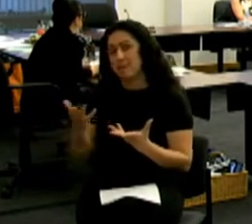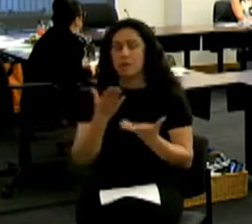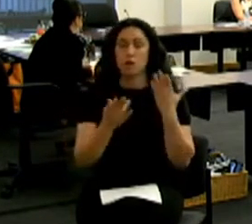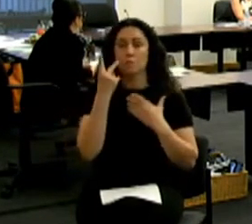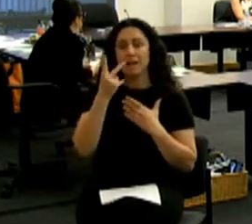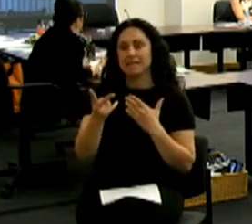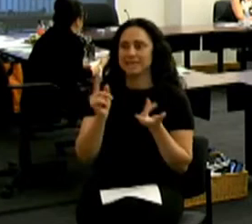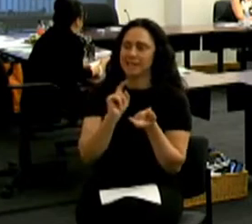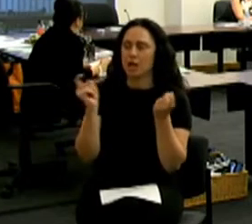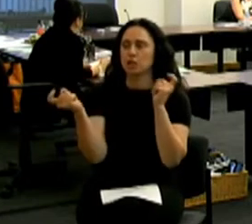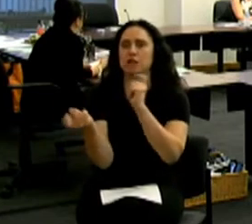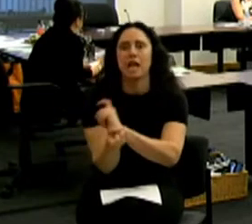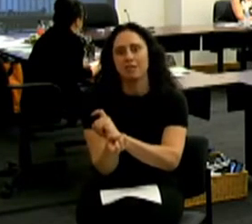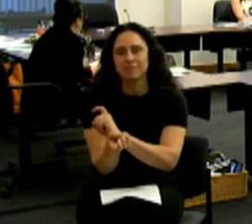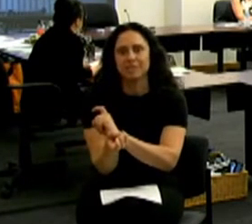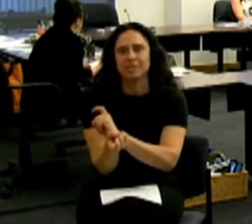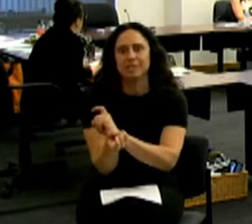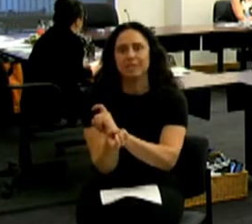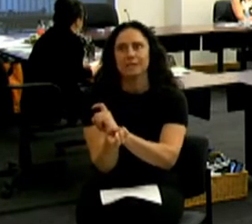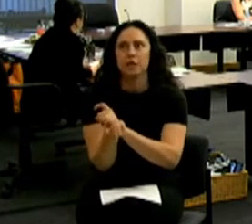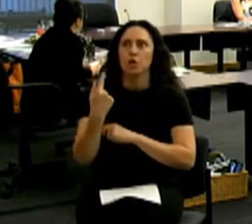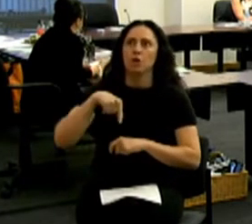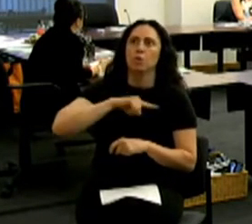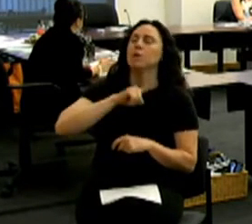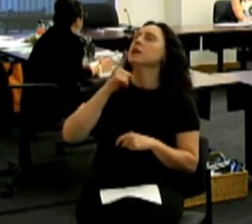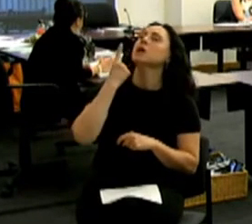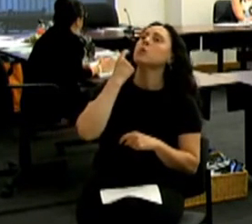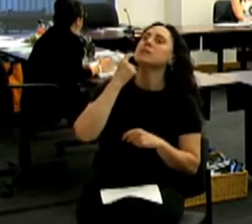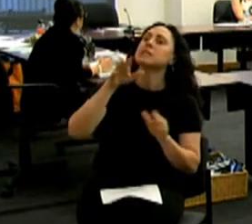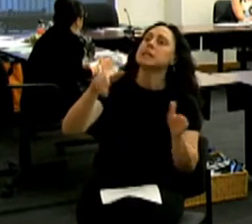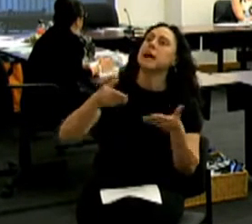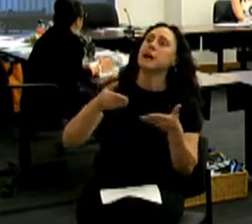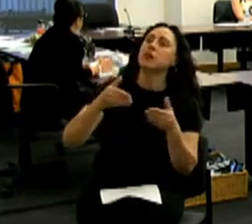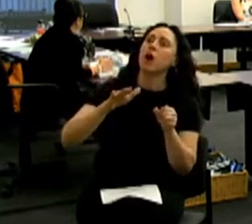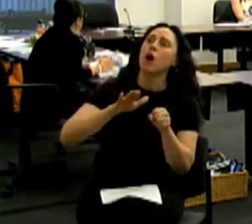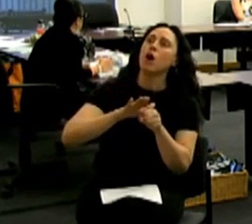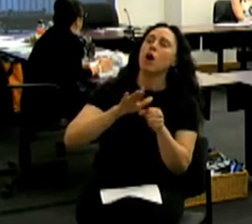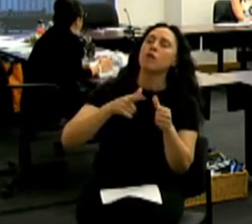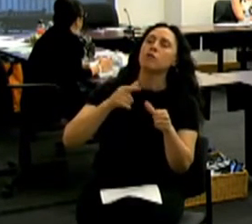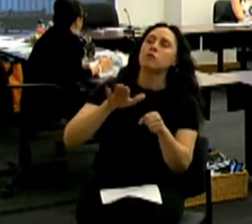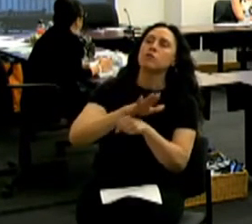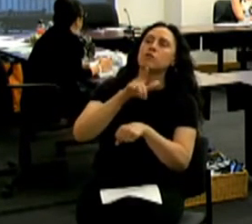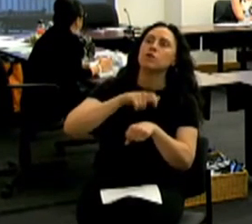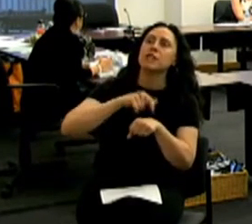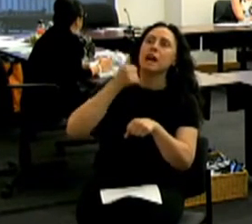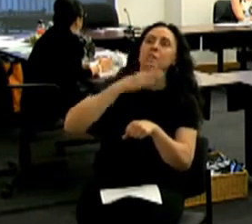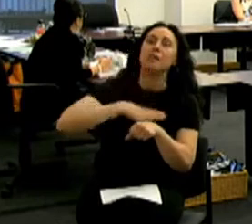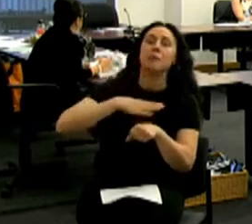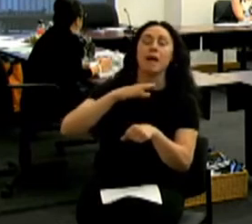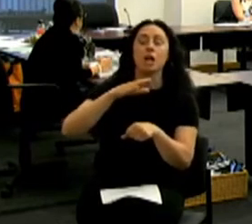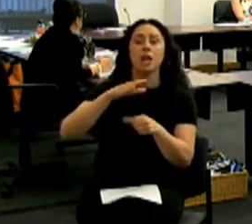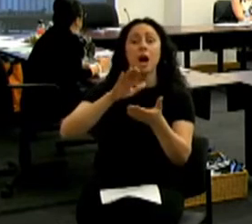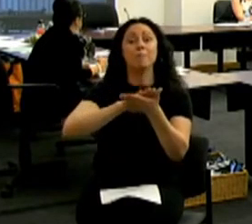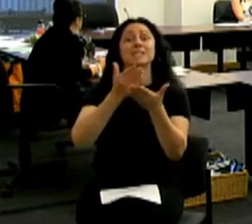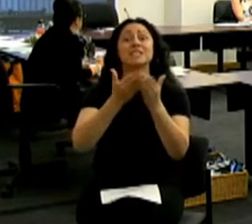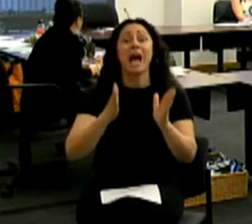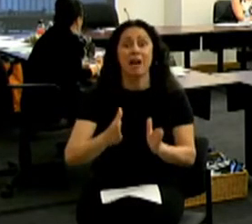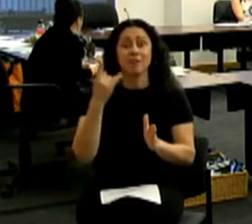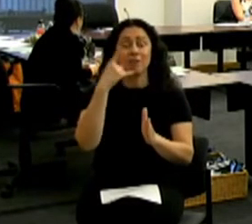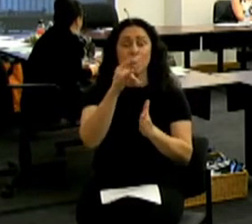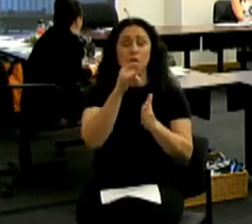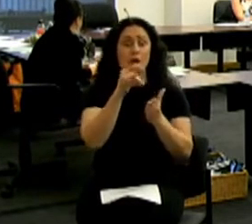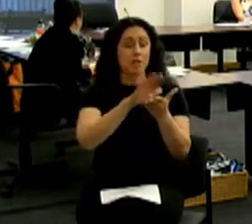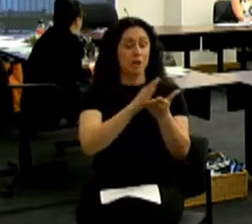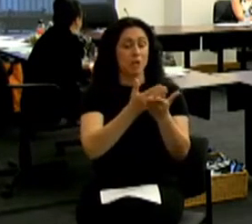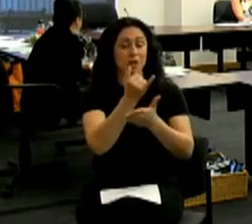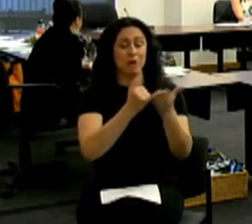might see a shift. We just recently hired our first full-time female chef in the culinary arts department,